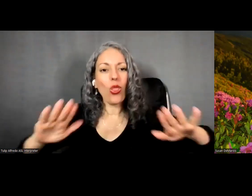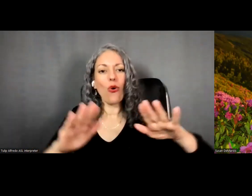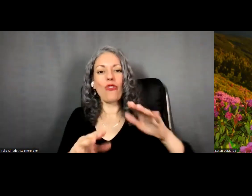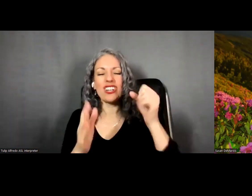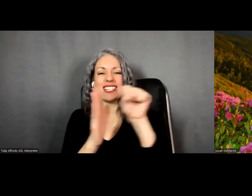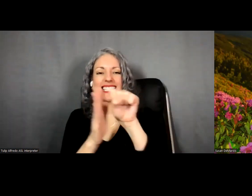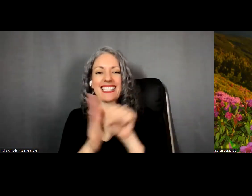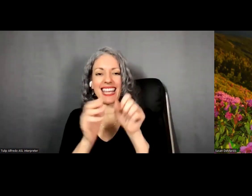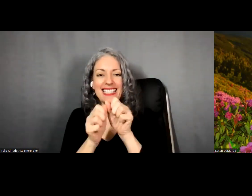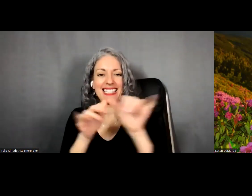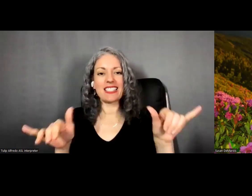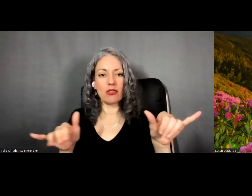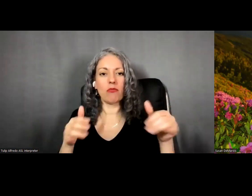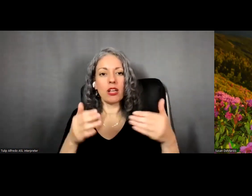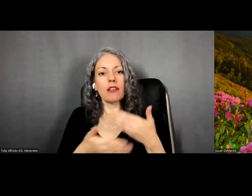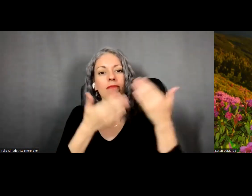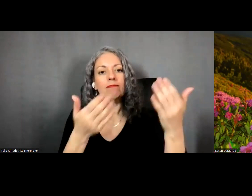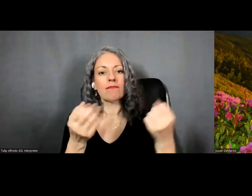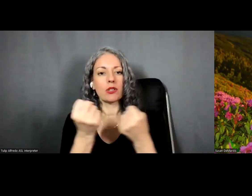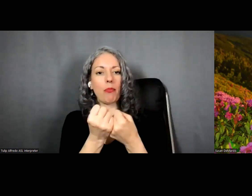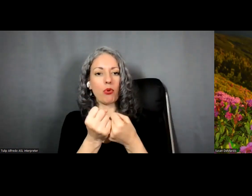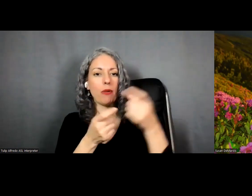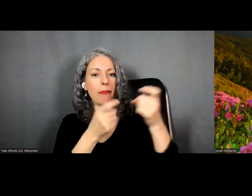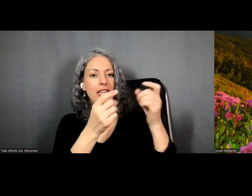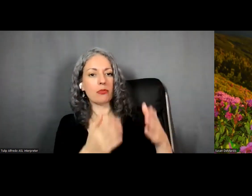that delivers enhanced care management and community